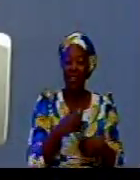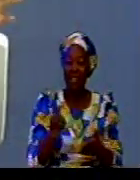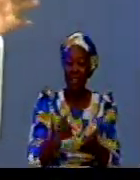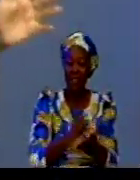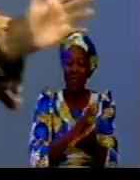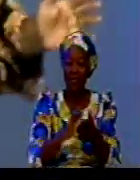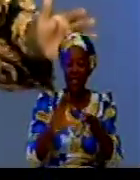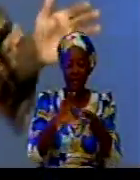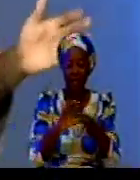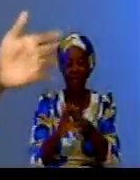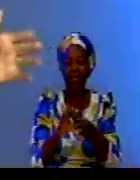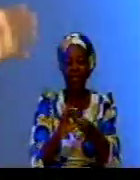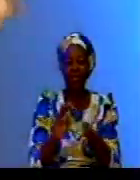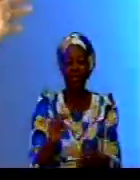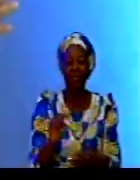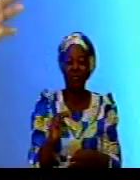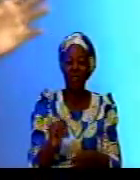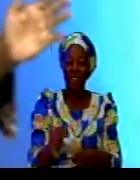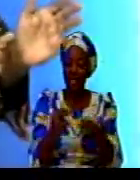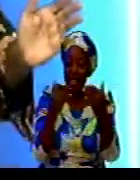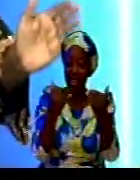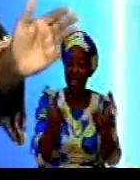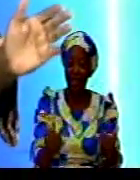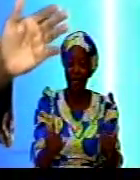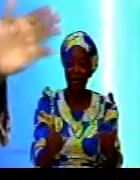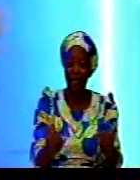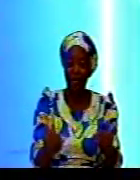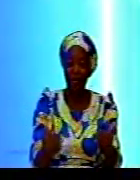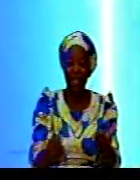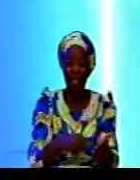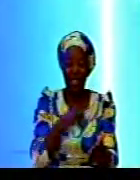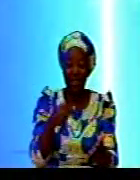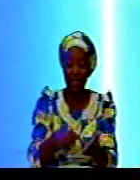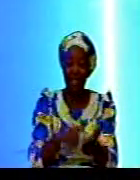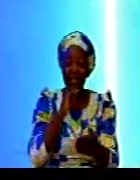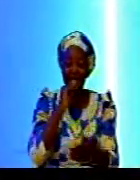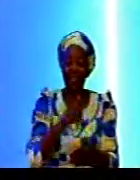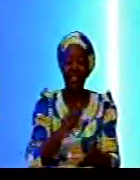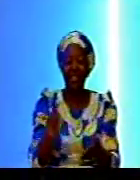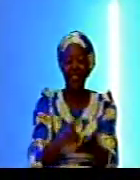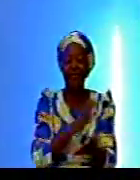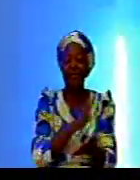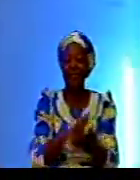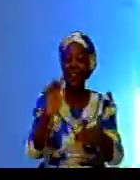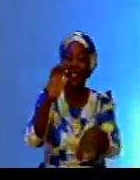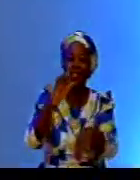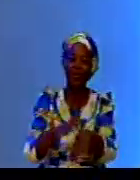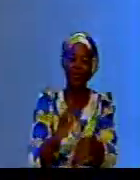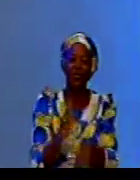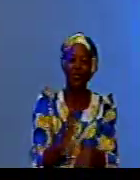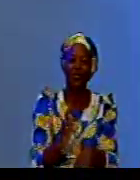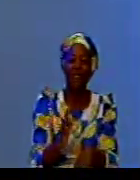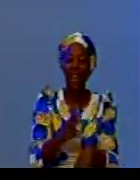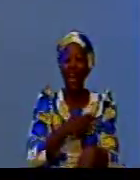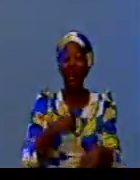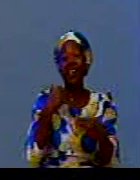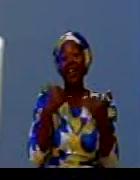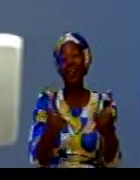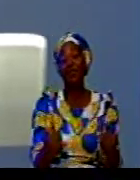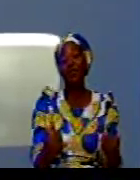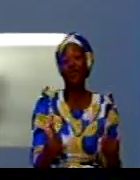The other time we had divine connection. Now this